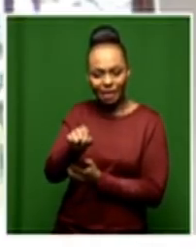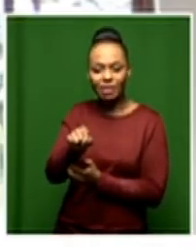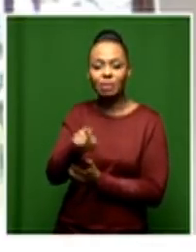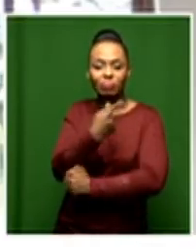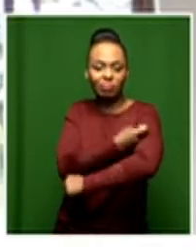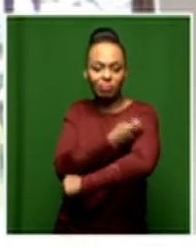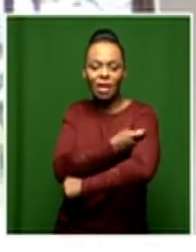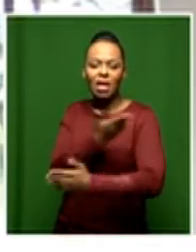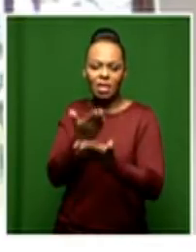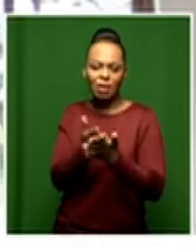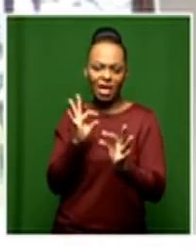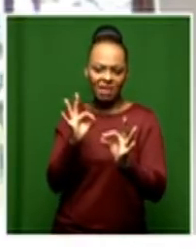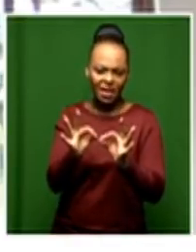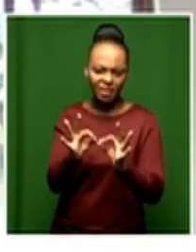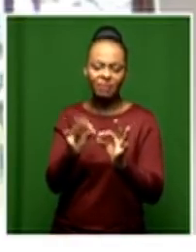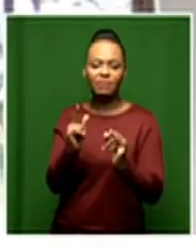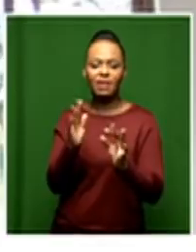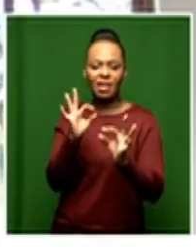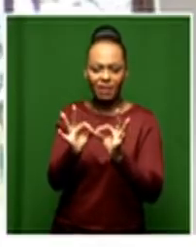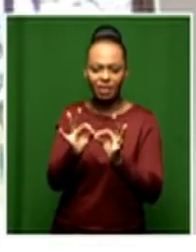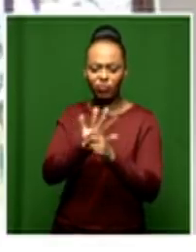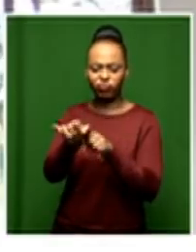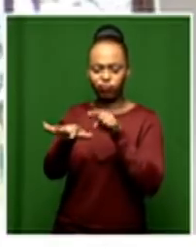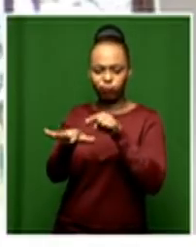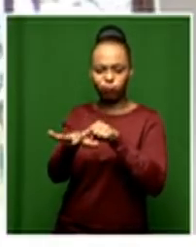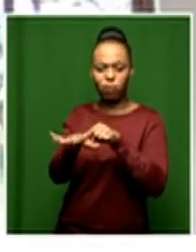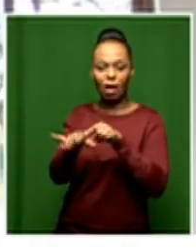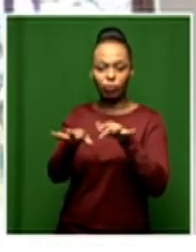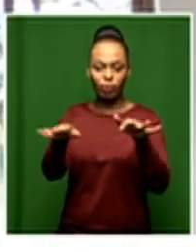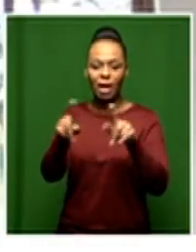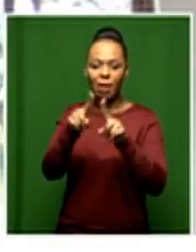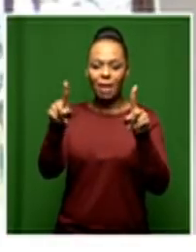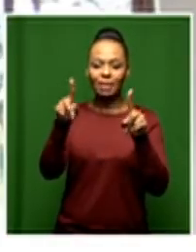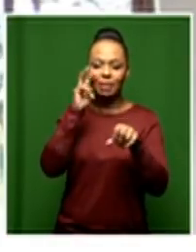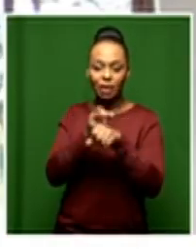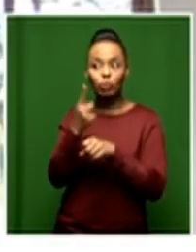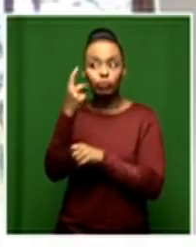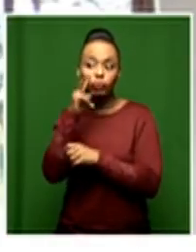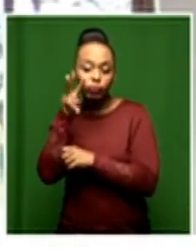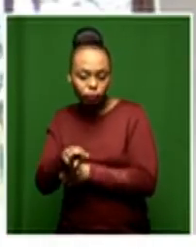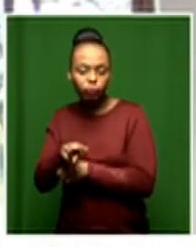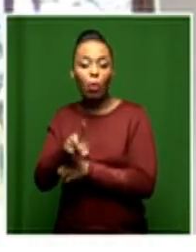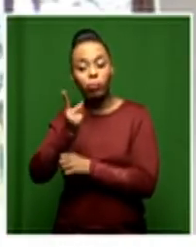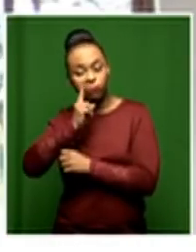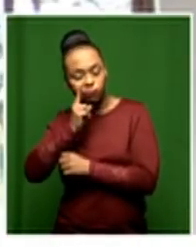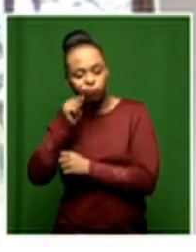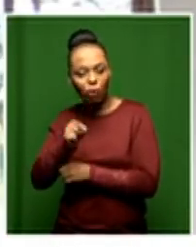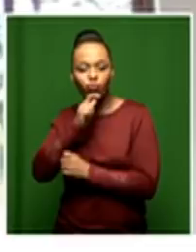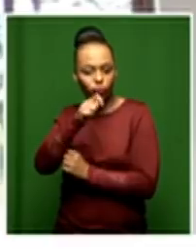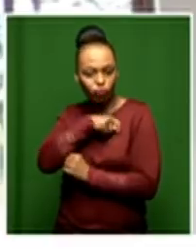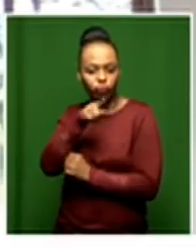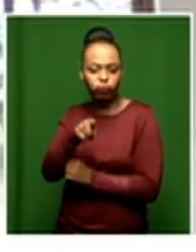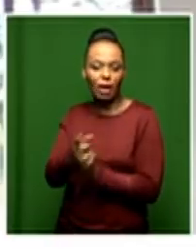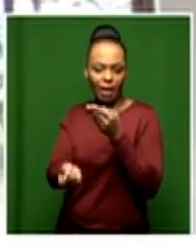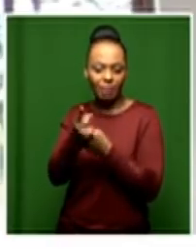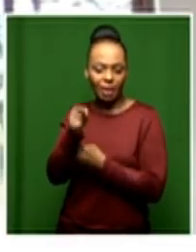be effective against the variants, but again, we need to see that data. And we believe that they are also working